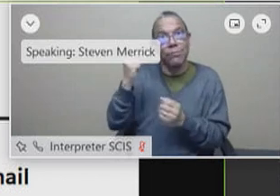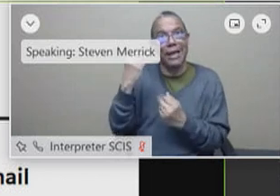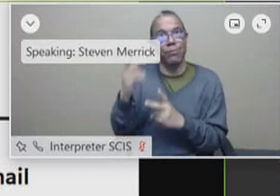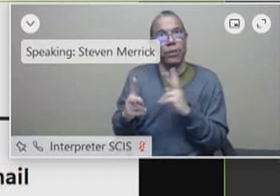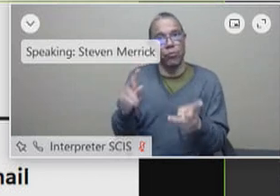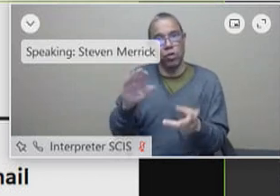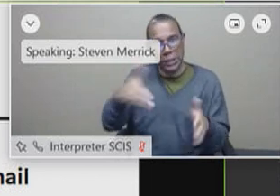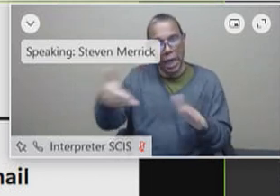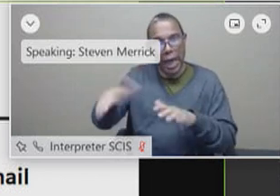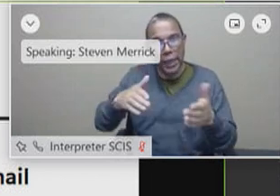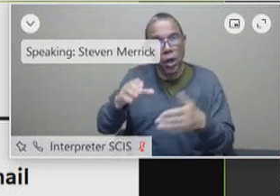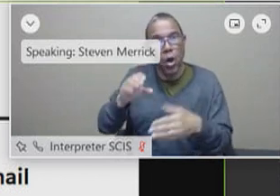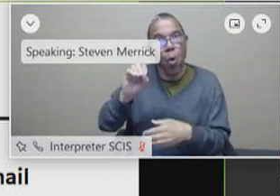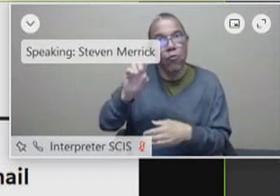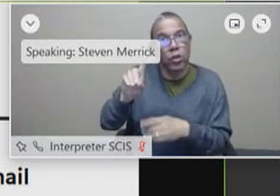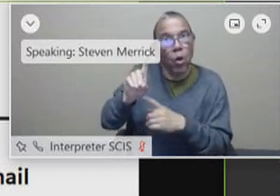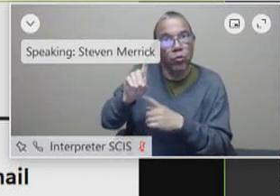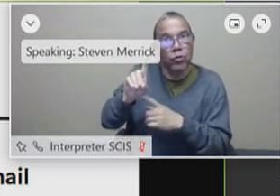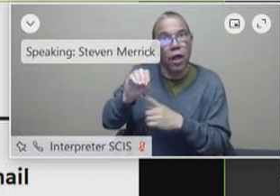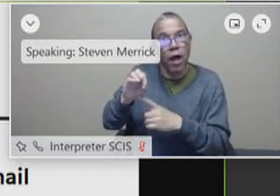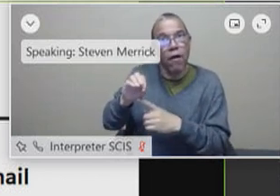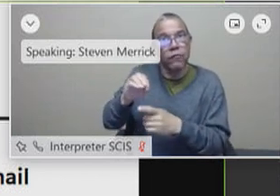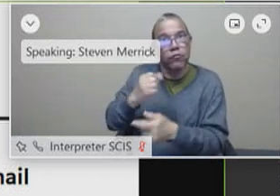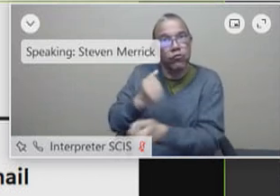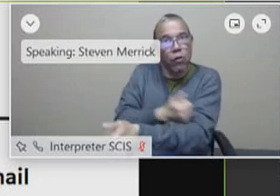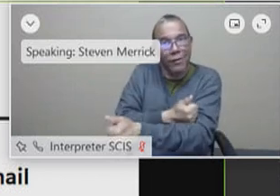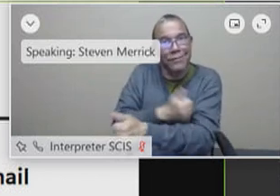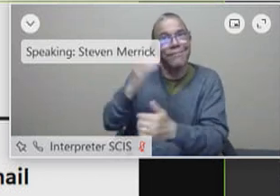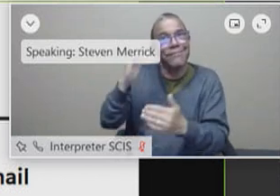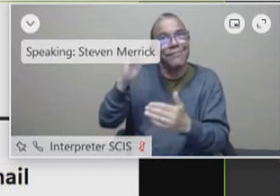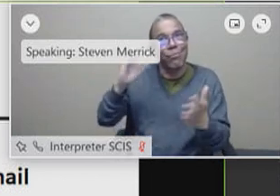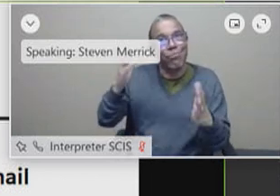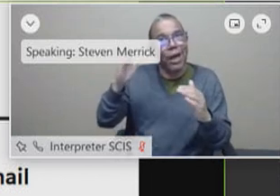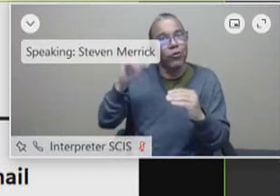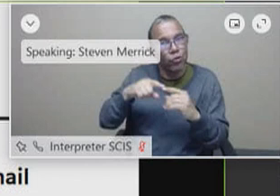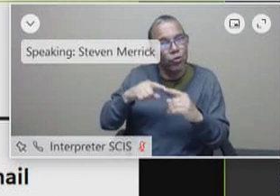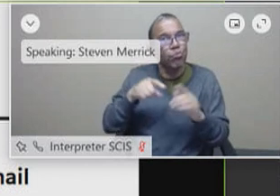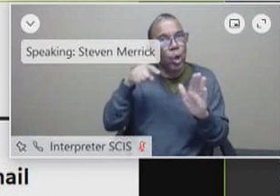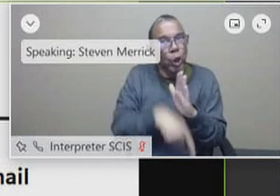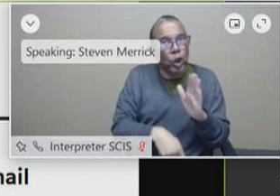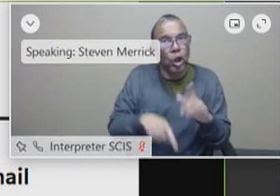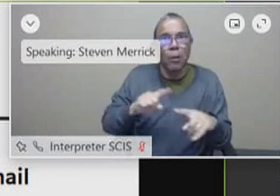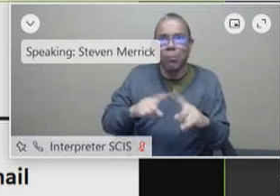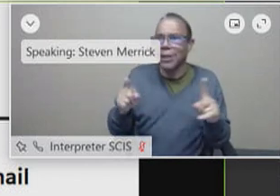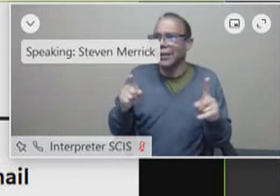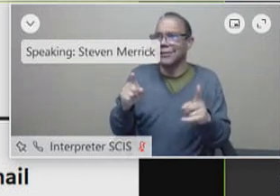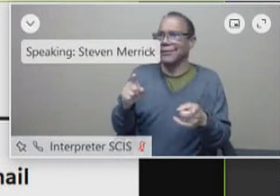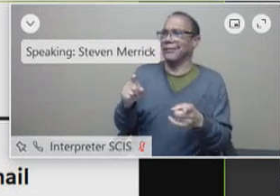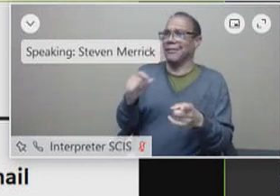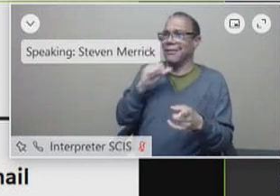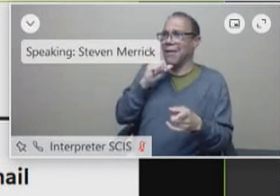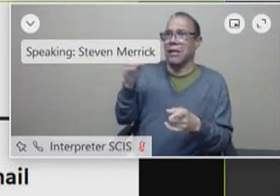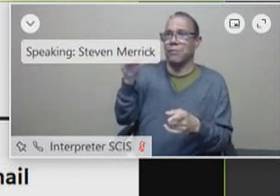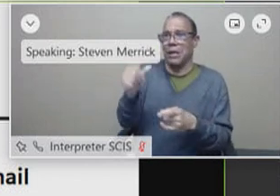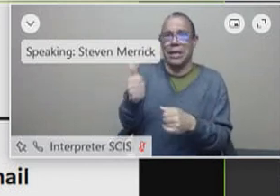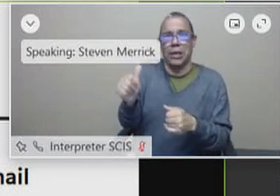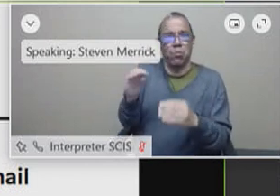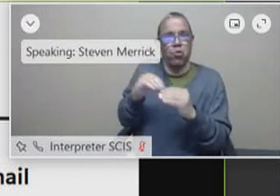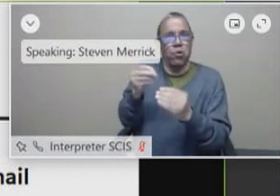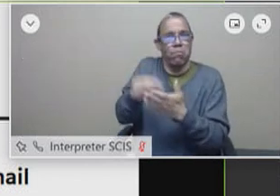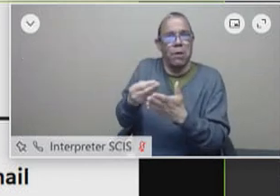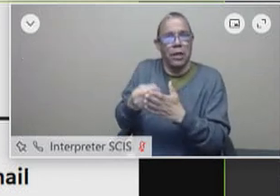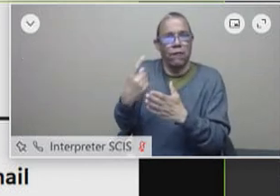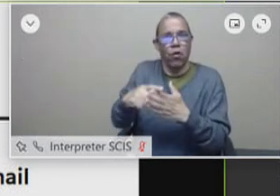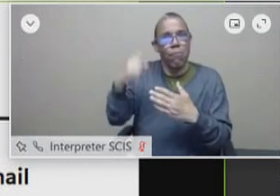of overdose than murder, and yet the budget proposes spending a mere penny on substance abuse and mental health programs